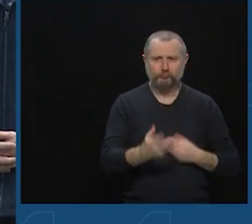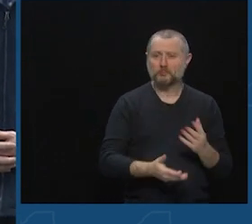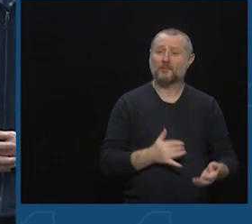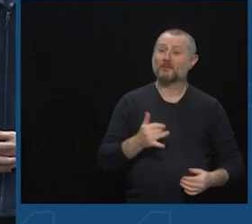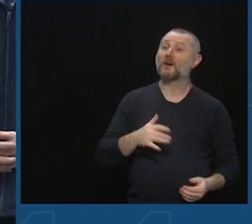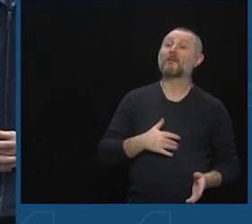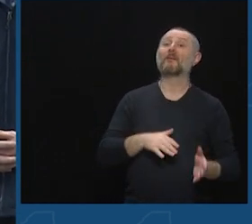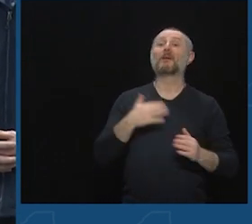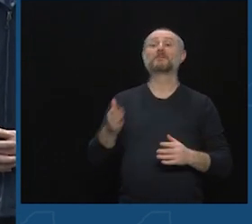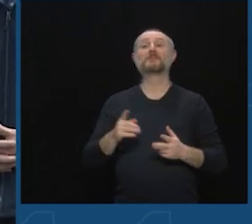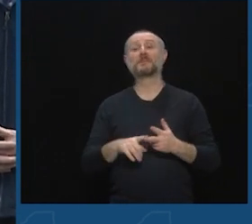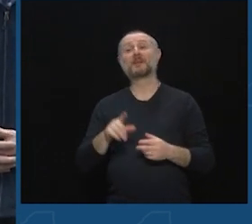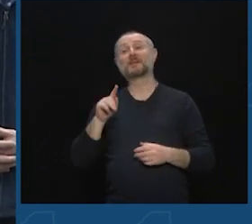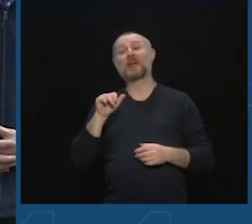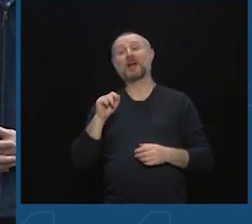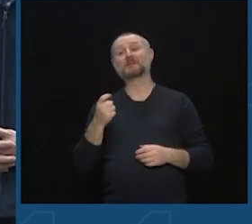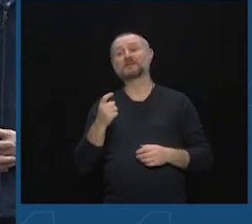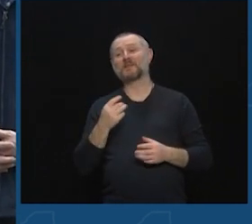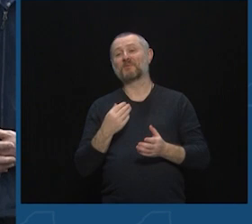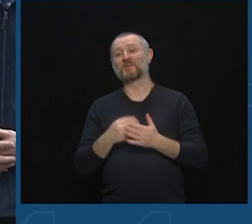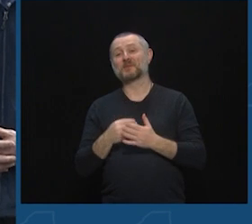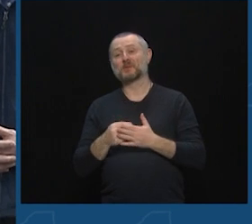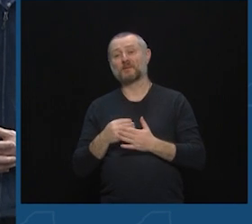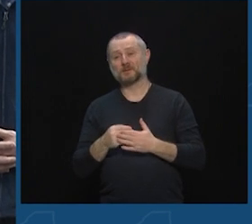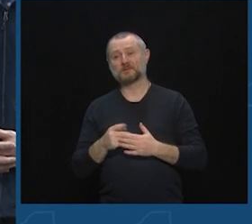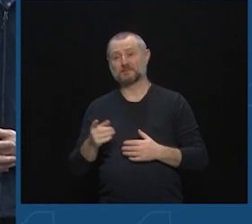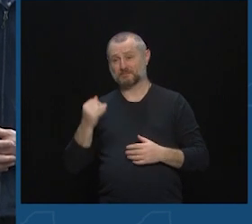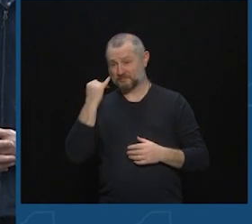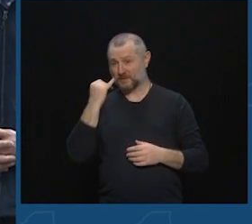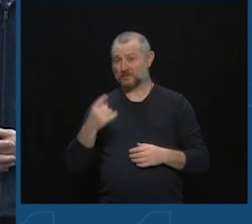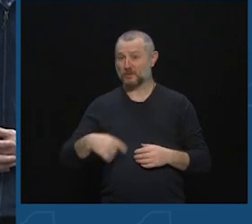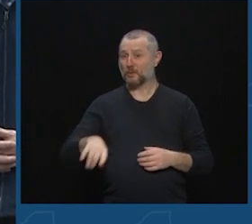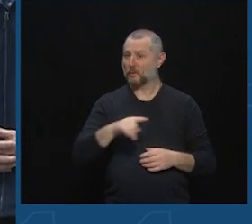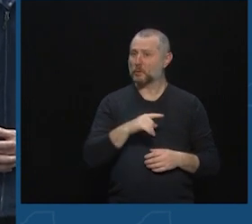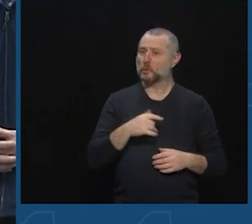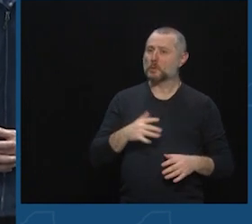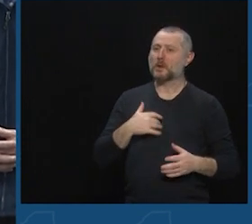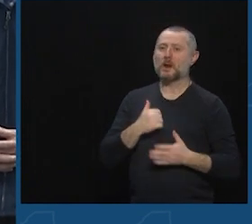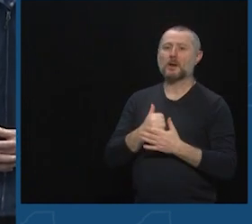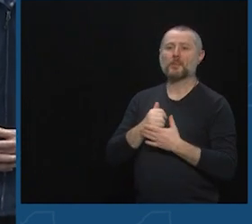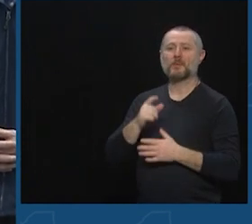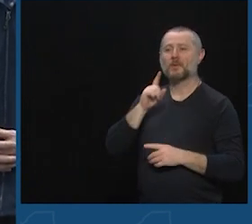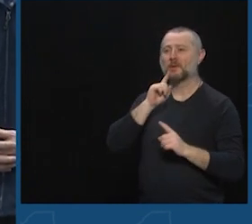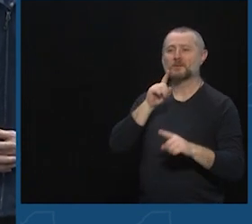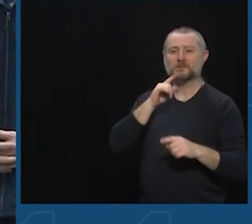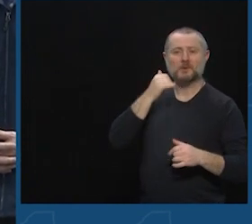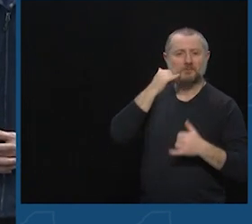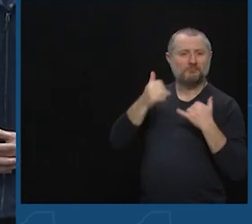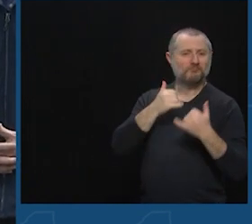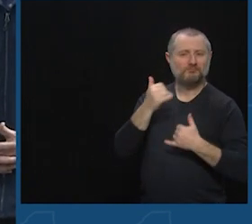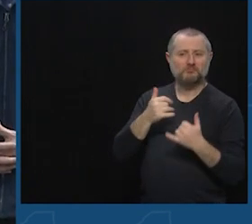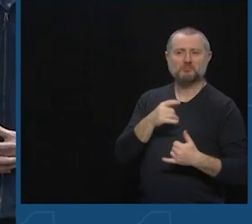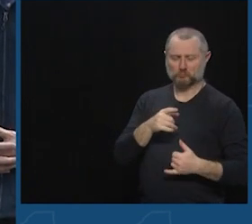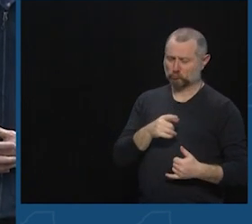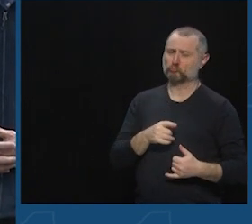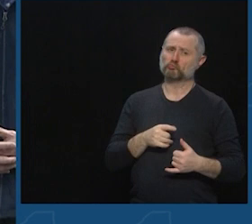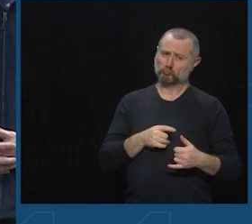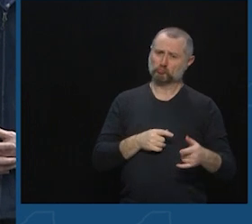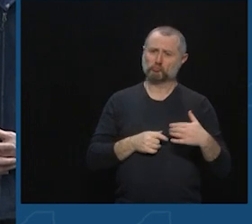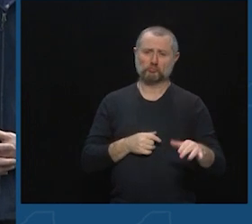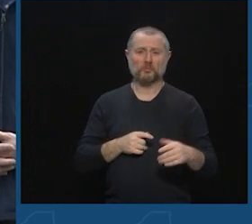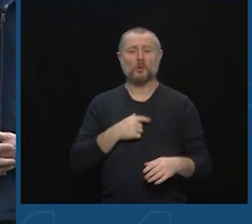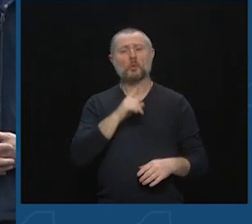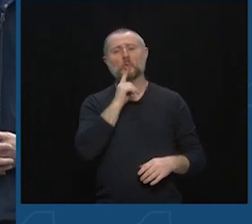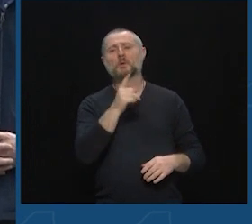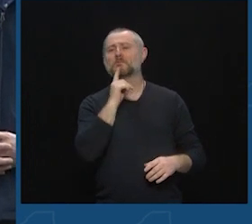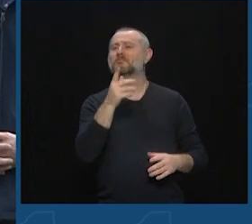division has been helping the county staff a hotline so that I'm sure the county executive will give that hotline